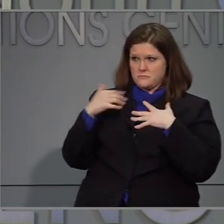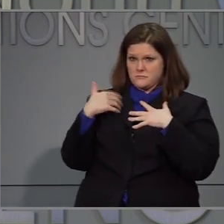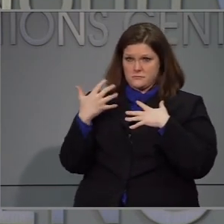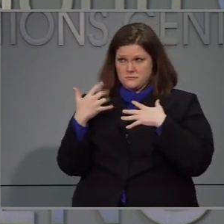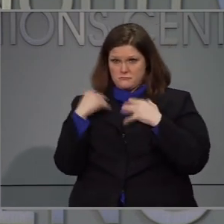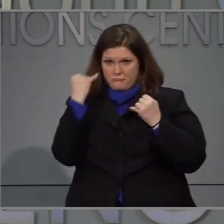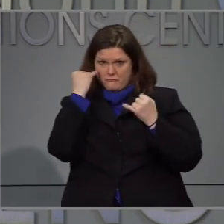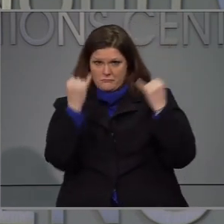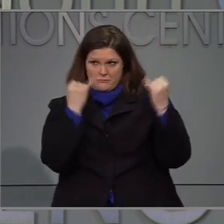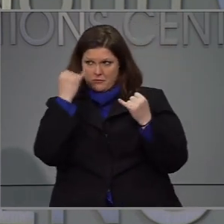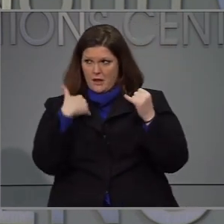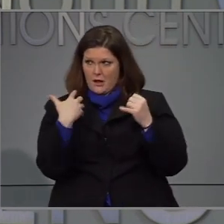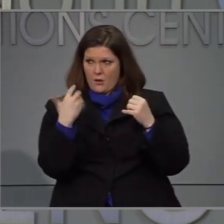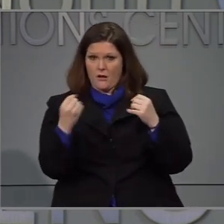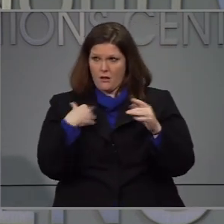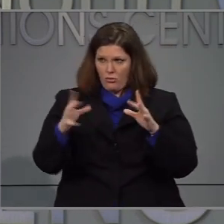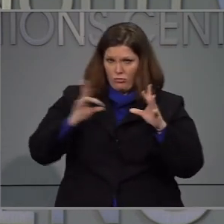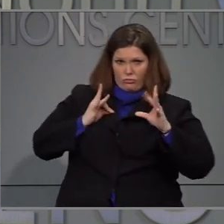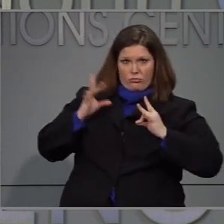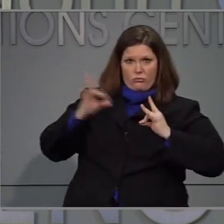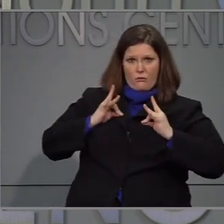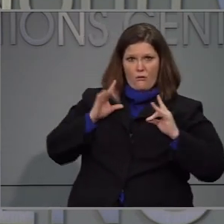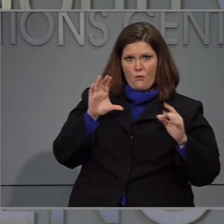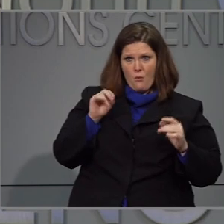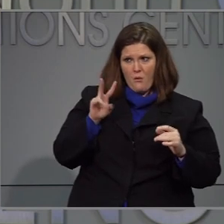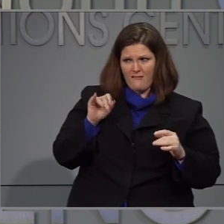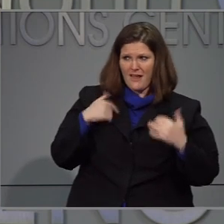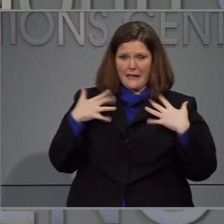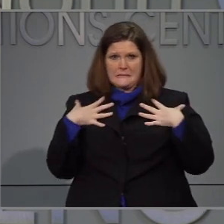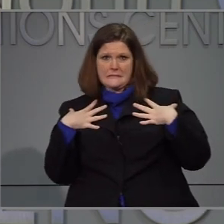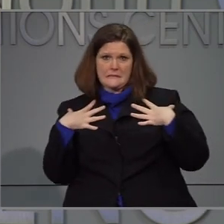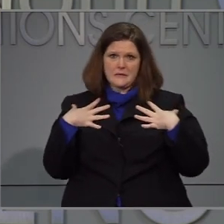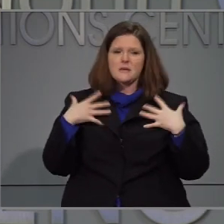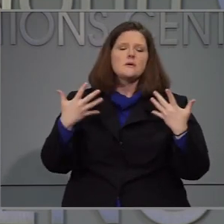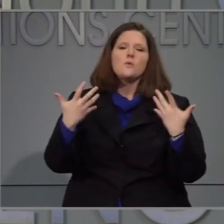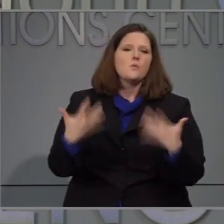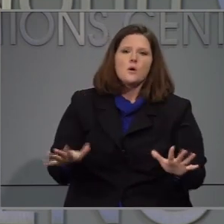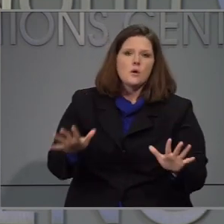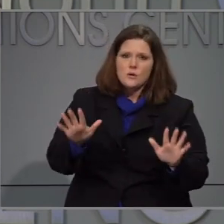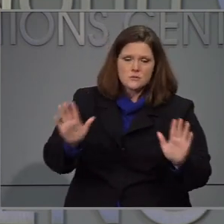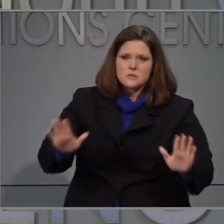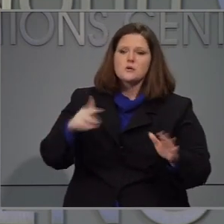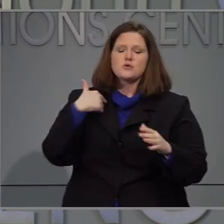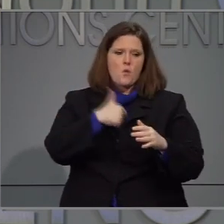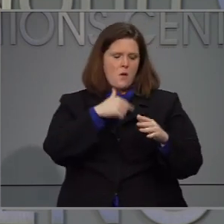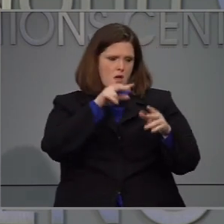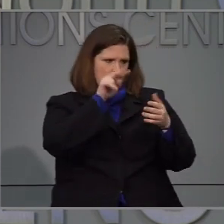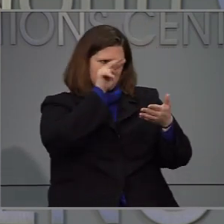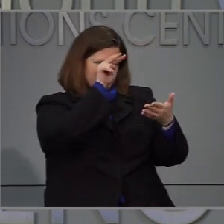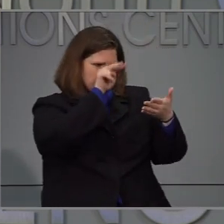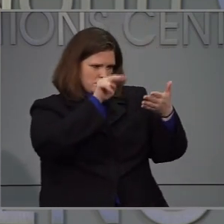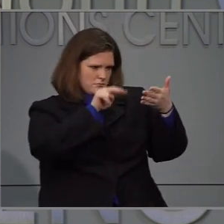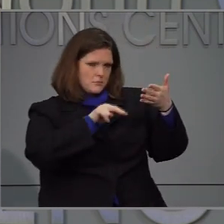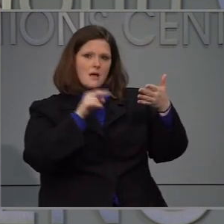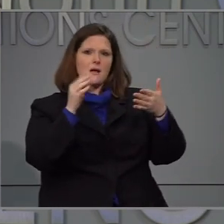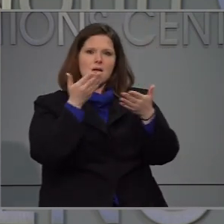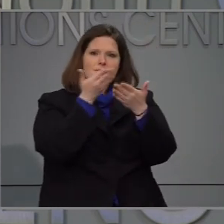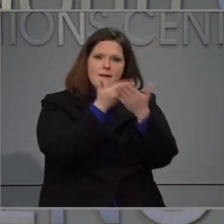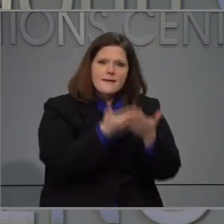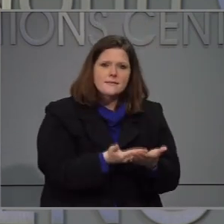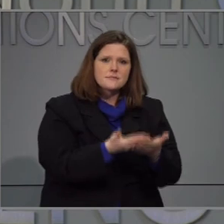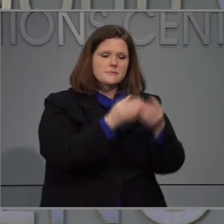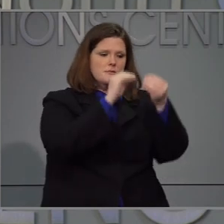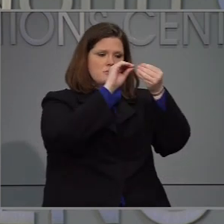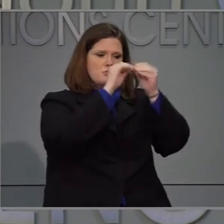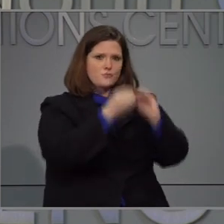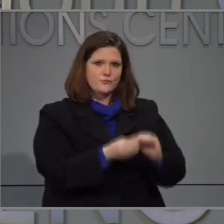that we are relying on the science, the evidence, the facts, and that we are basing our decision on those so